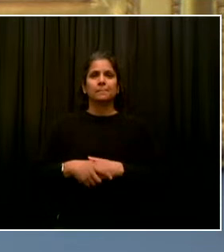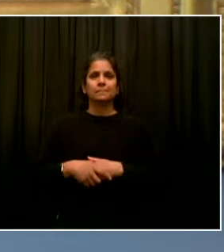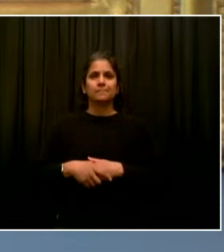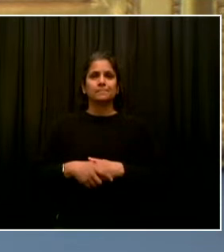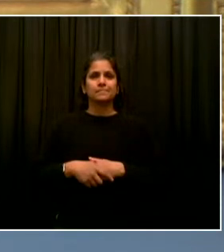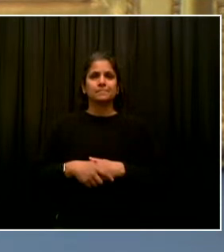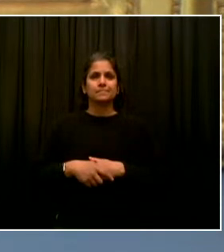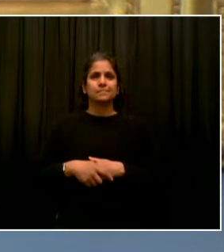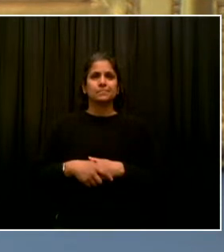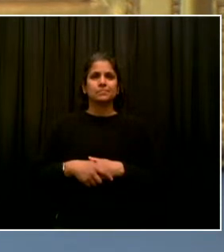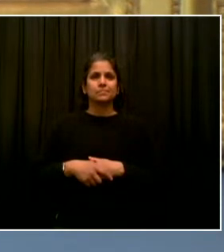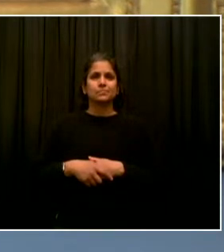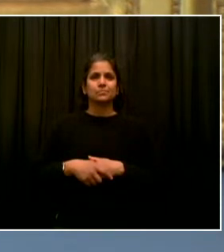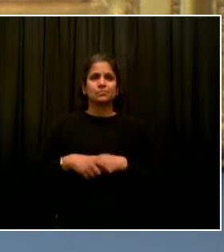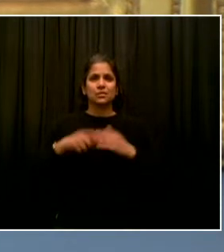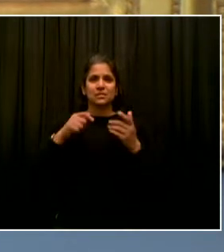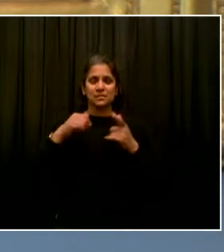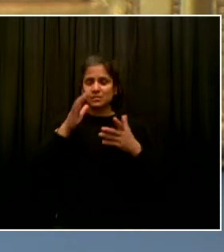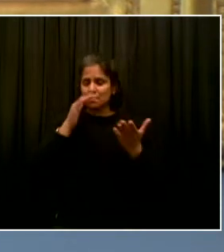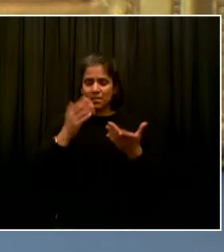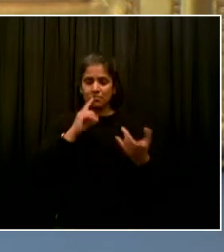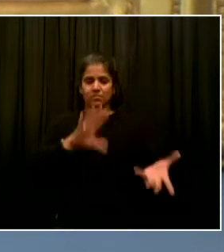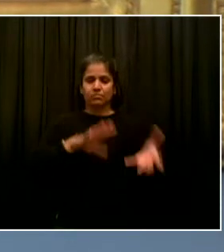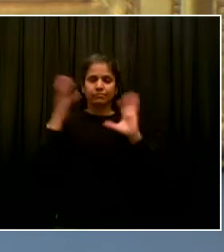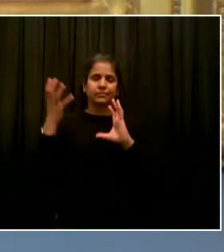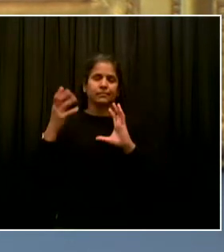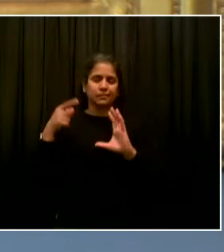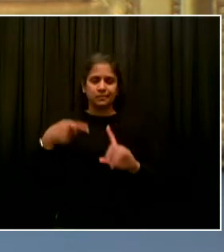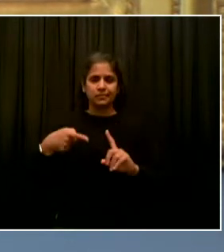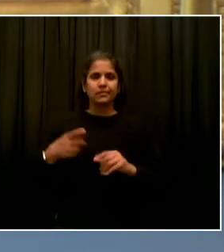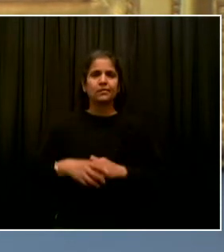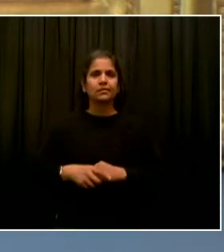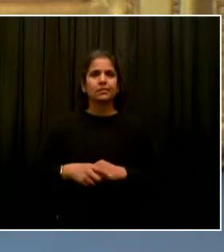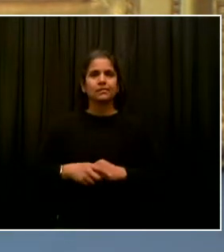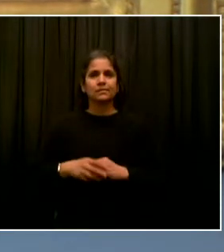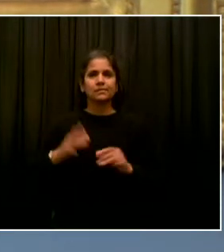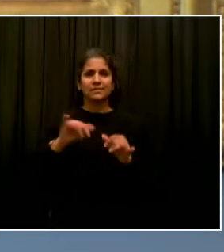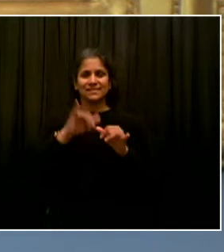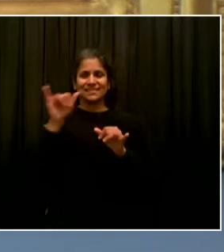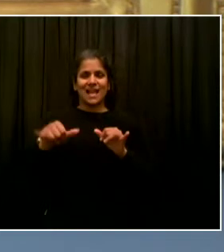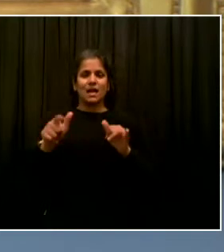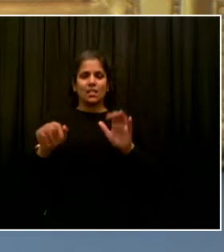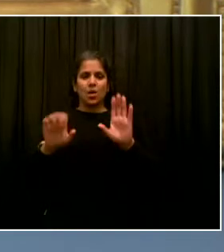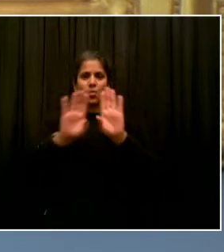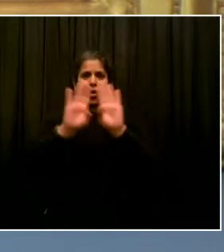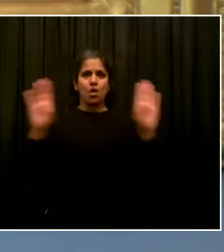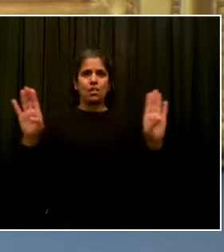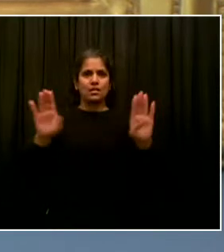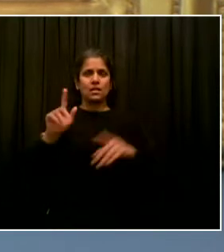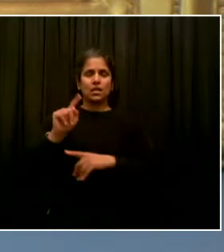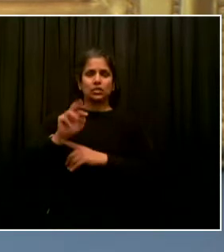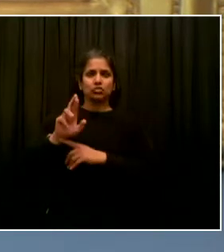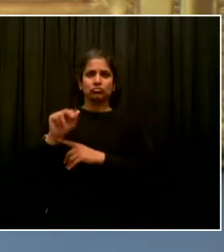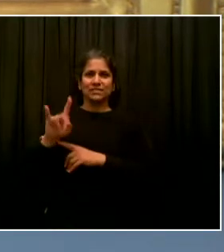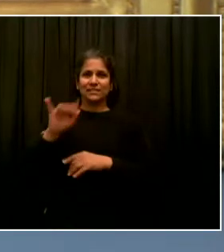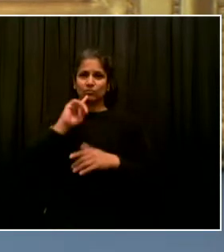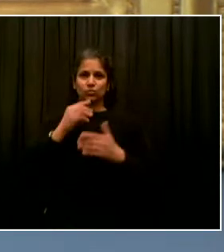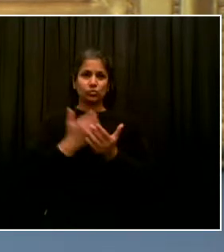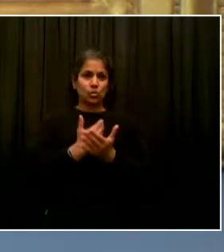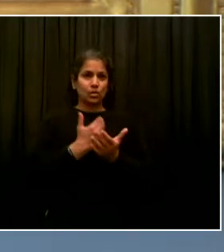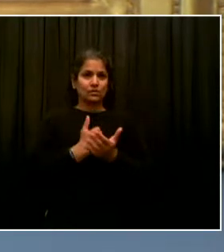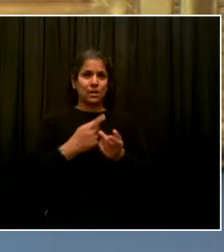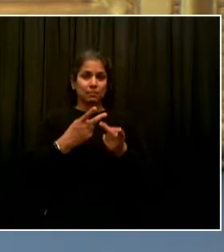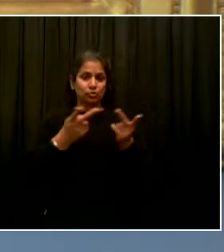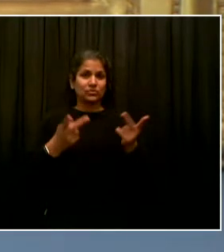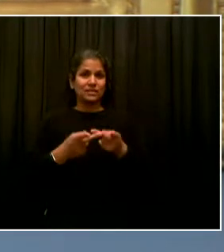that does not live within the boundaries of rules. This is a new place where all of us have been, and I'm going to